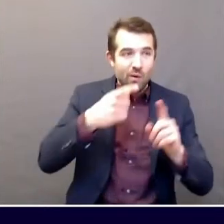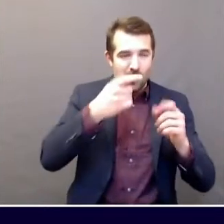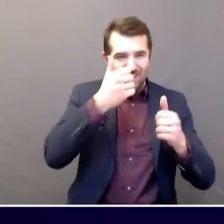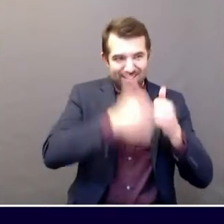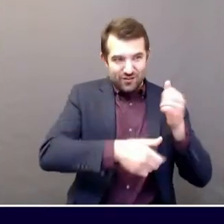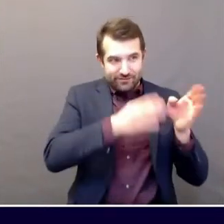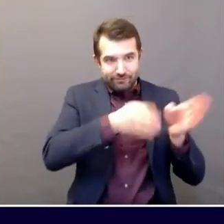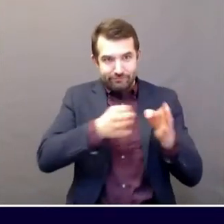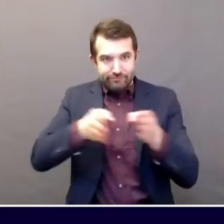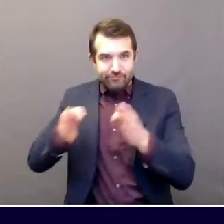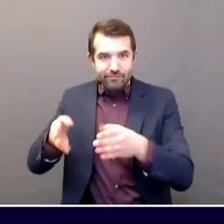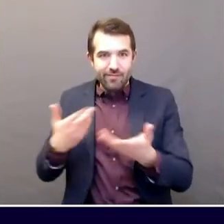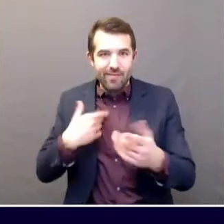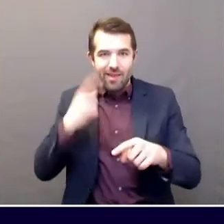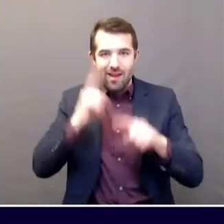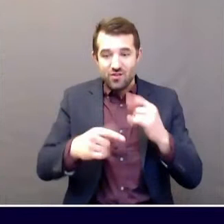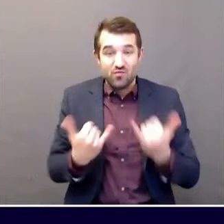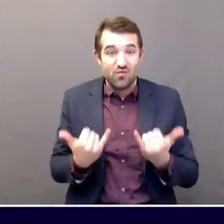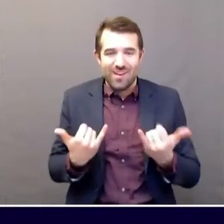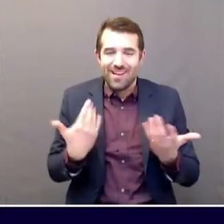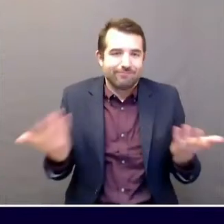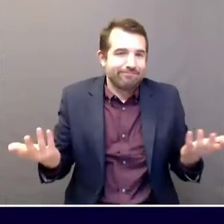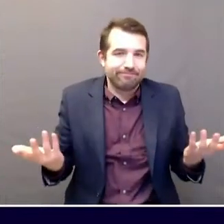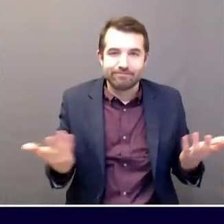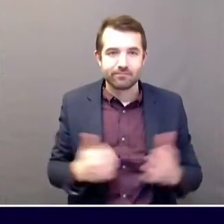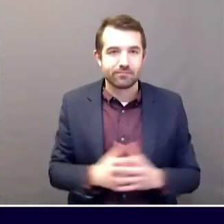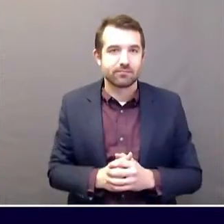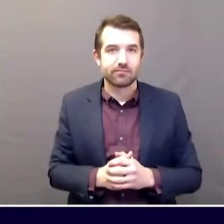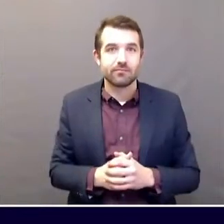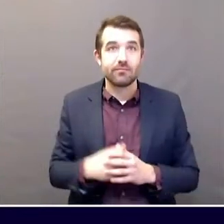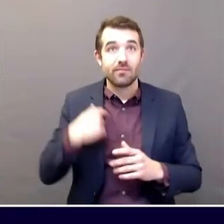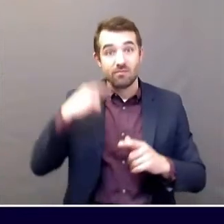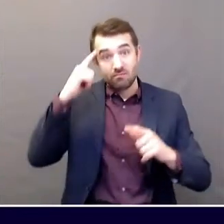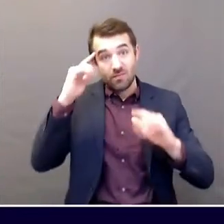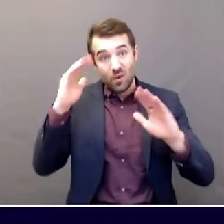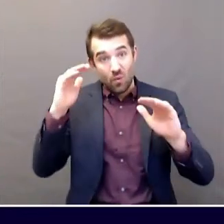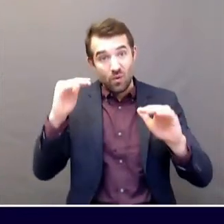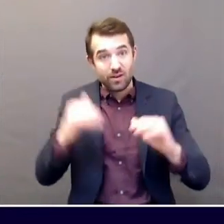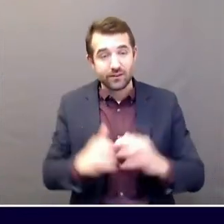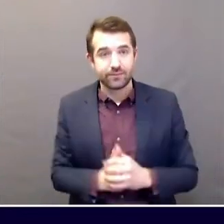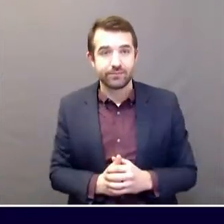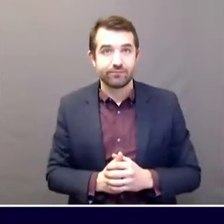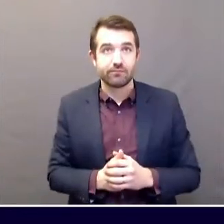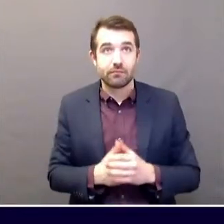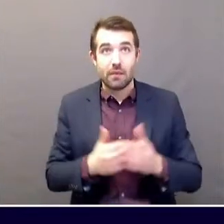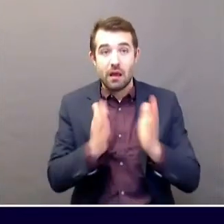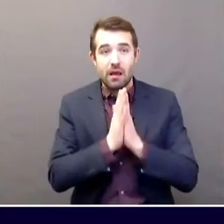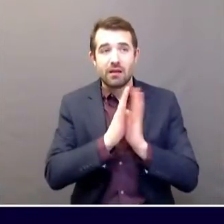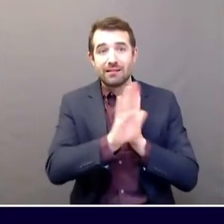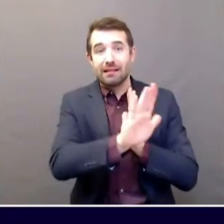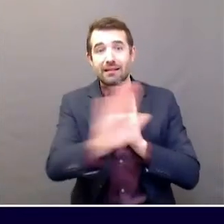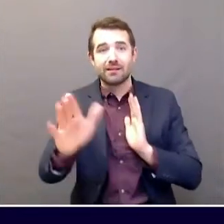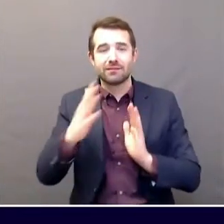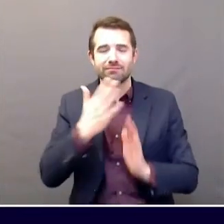can't do that at this time, but we expect and request everybody's patience.